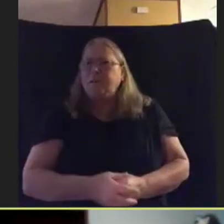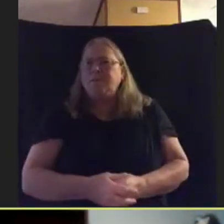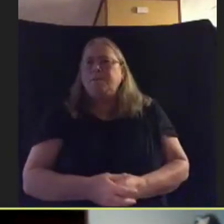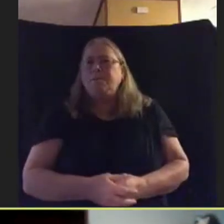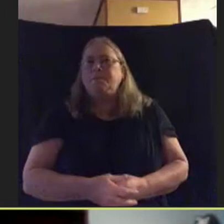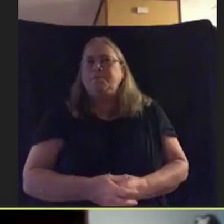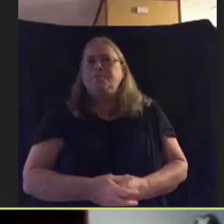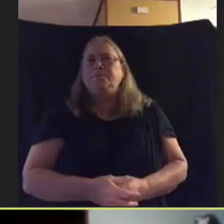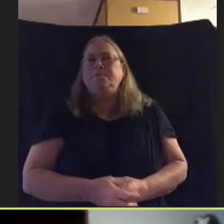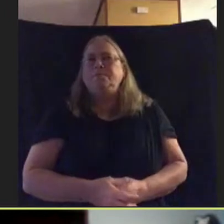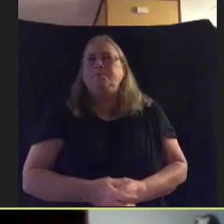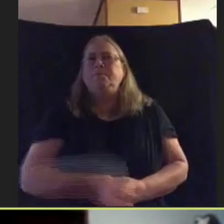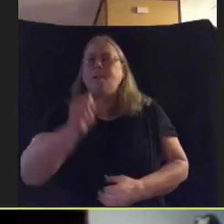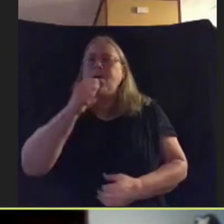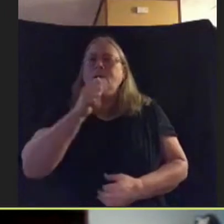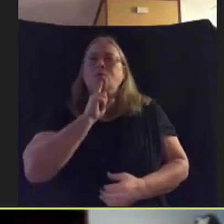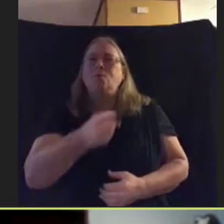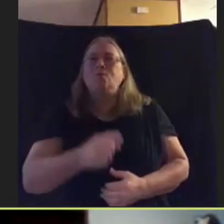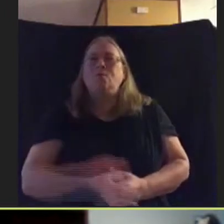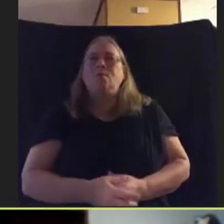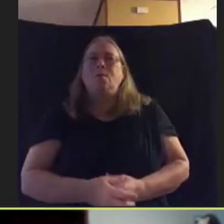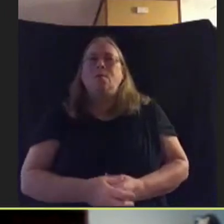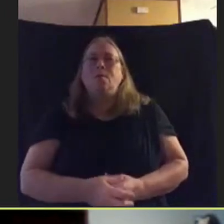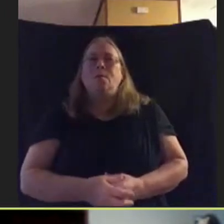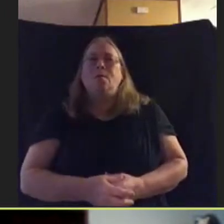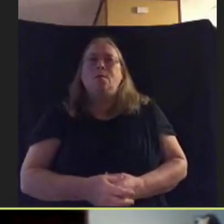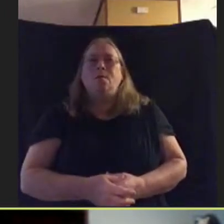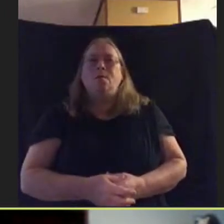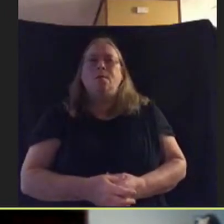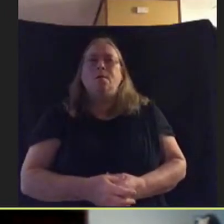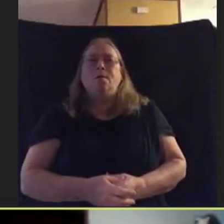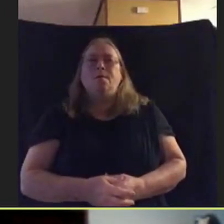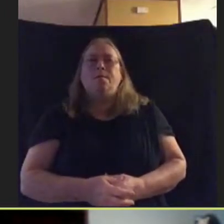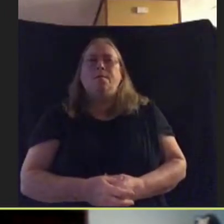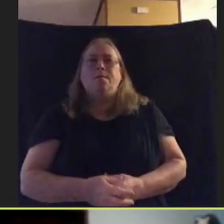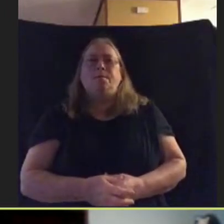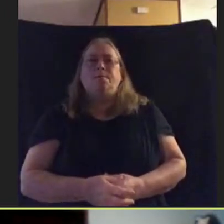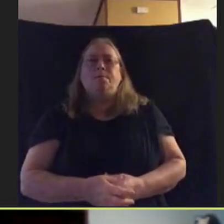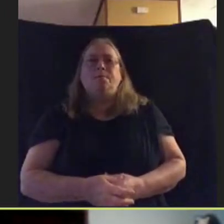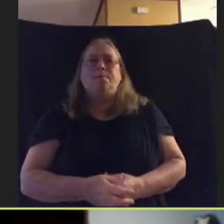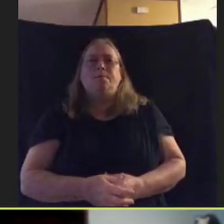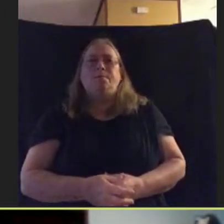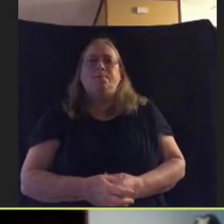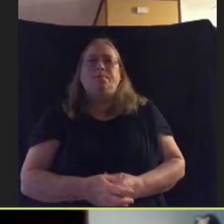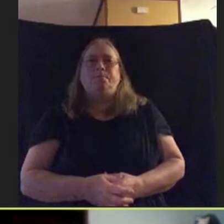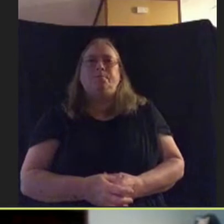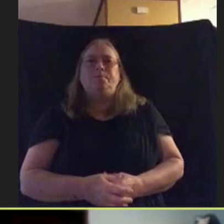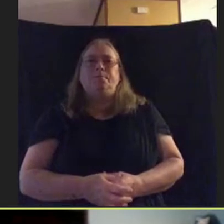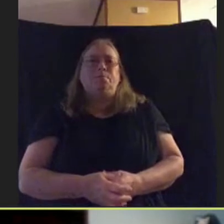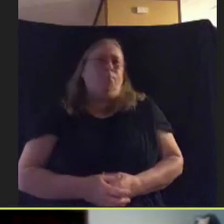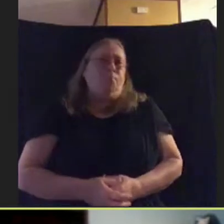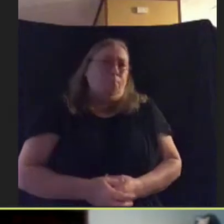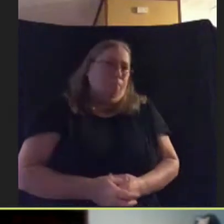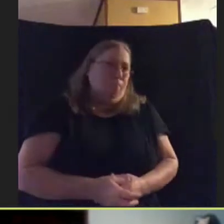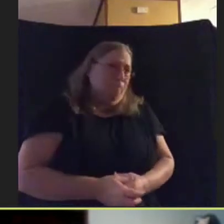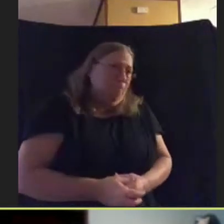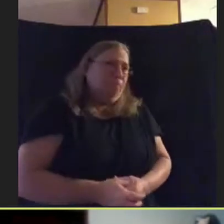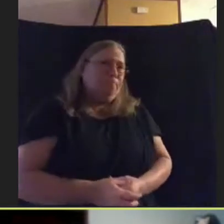And so, as eligibility criteria have changed and, we had a list up that were